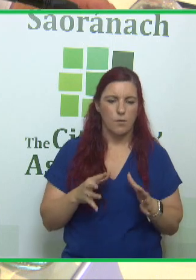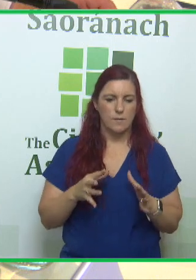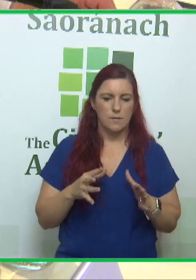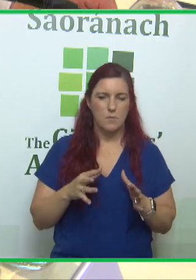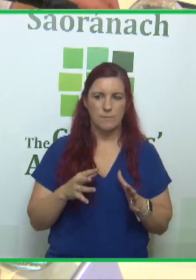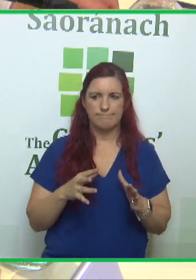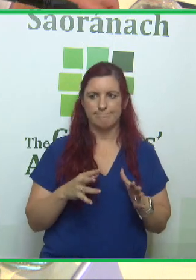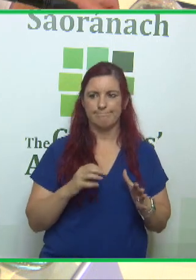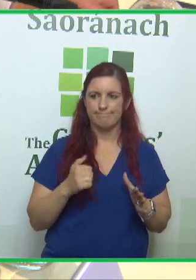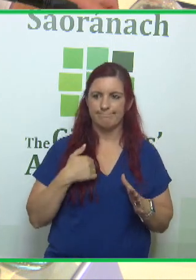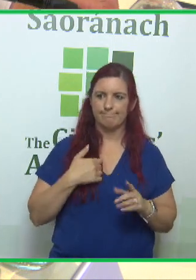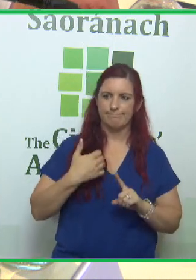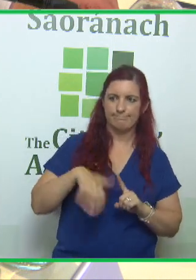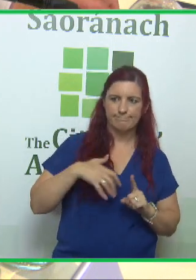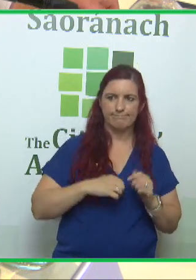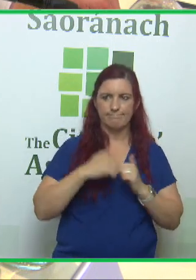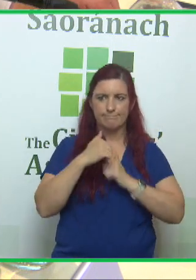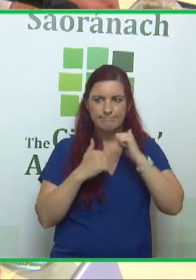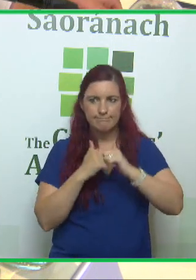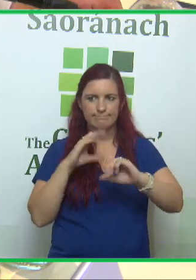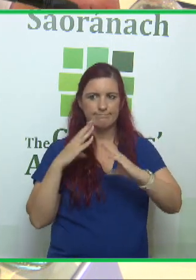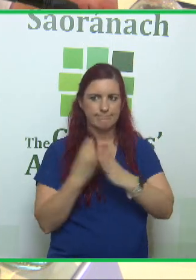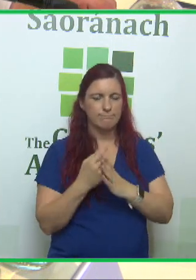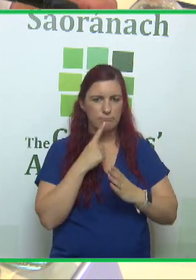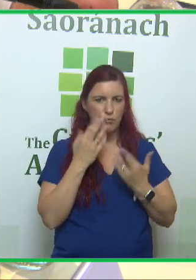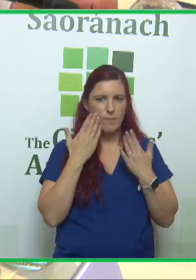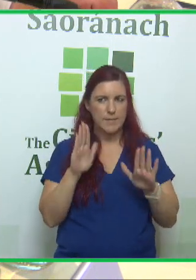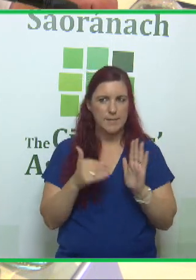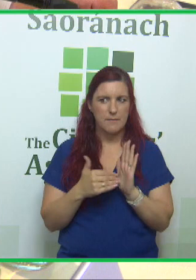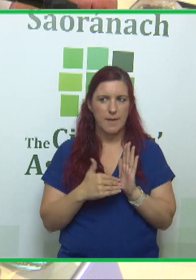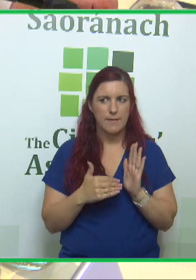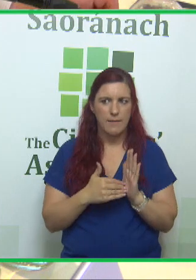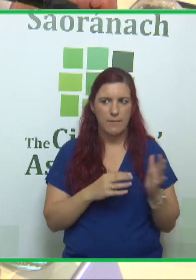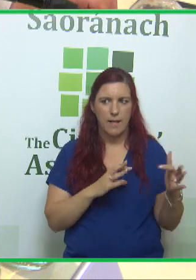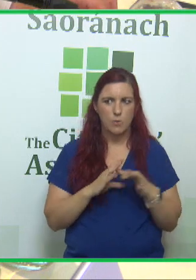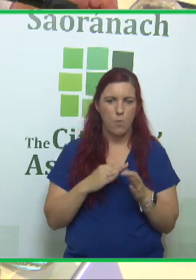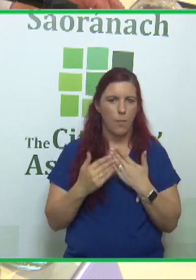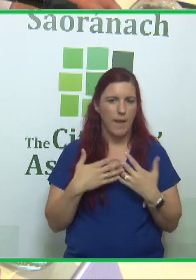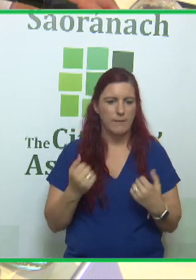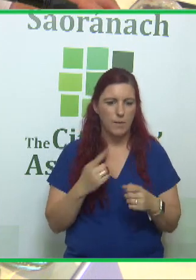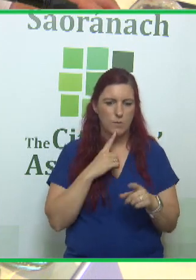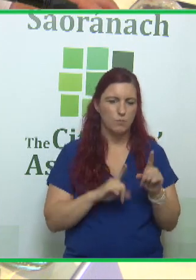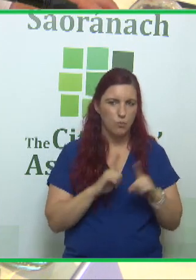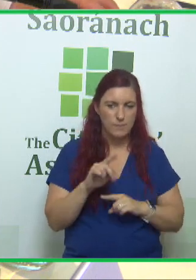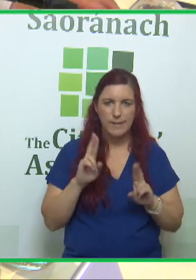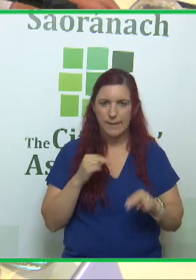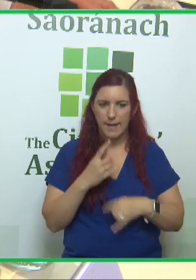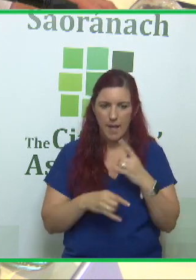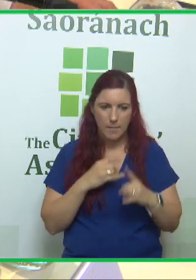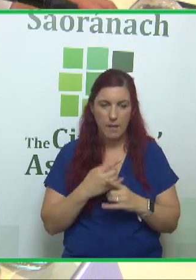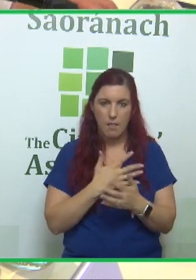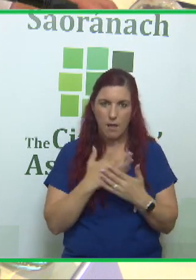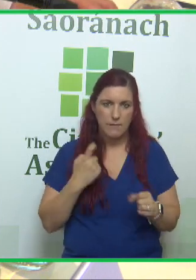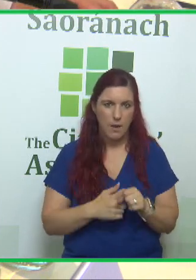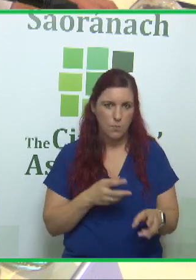we've come from in terms of our structures, very fragmented. And as I said, a patchwork quilt to what we have now is improvement. It can be done. It's a lot of hard